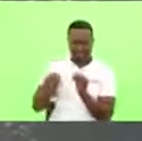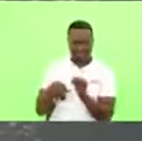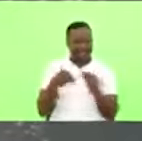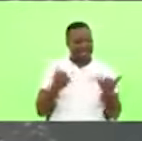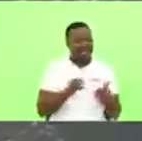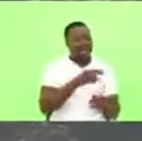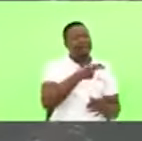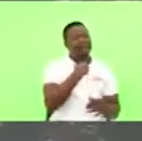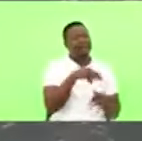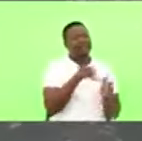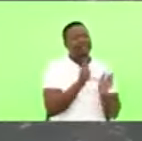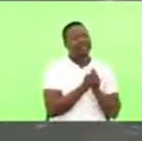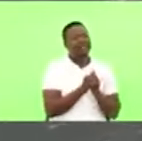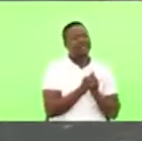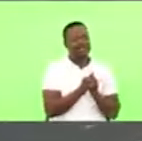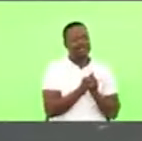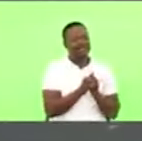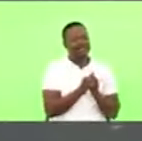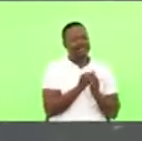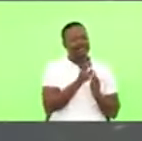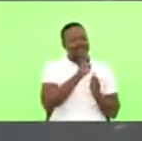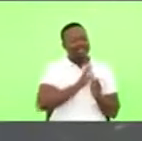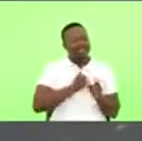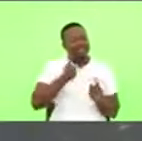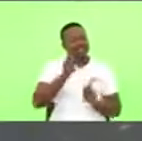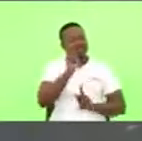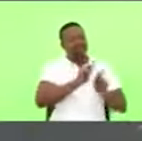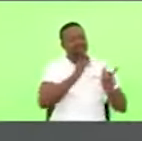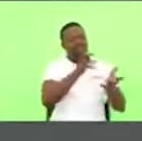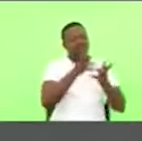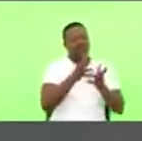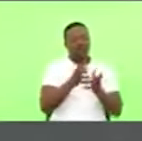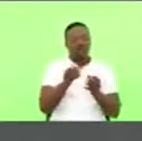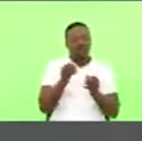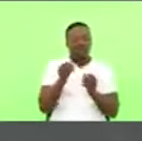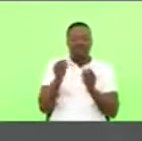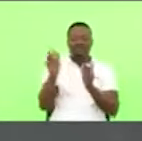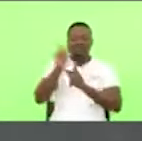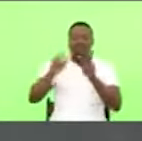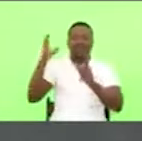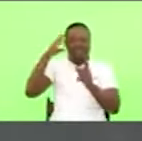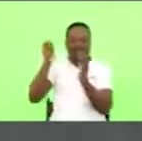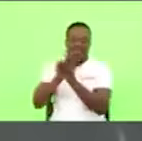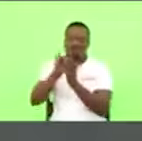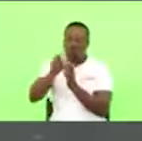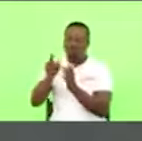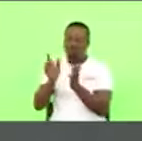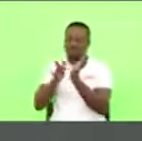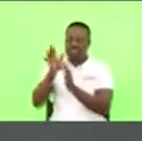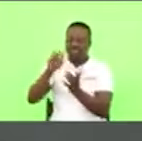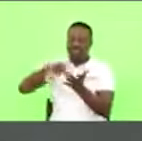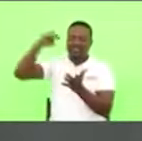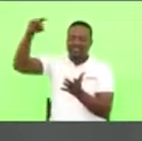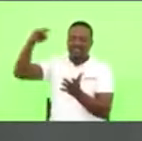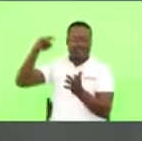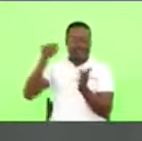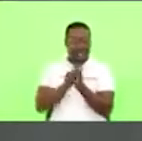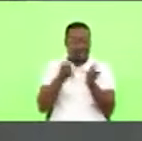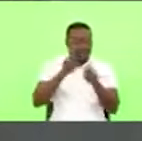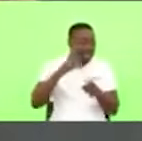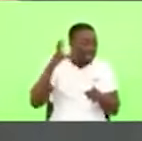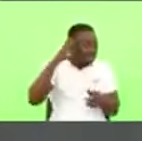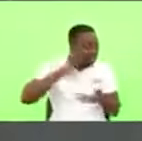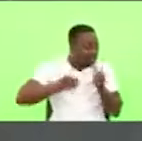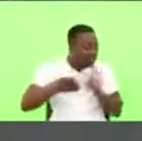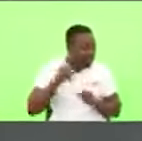the people who wanted to make sure that nobody gets the story, when they heard it, the Bible says they